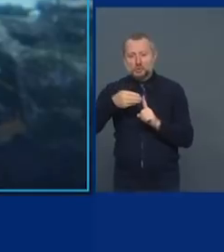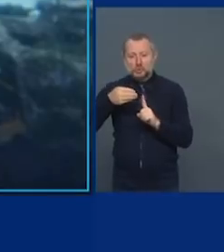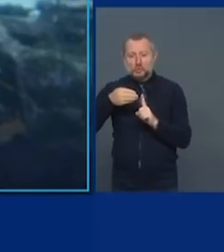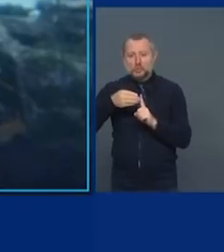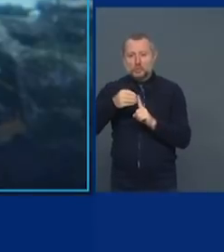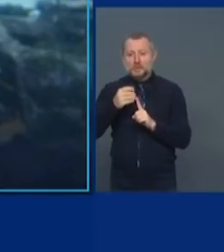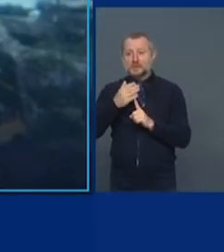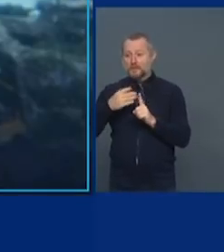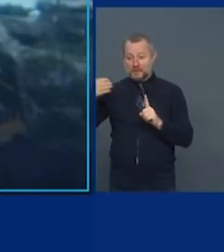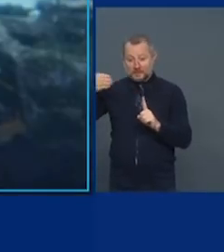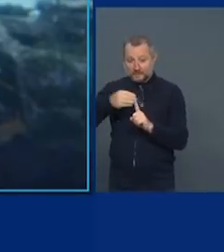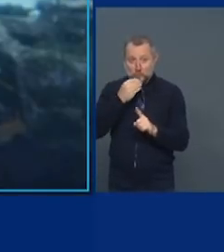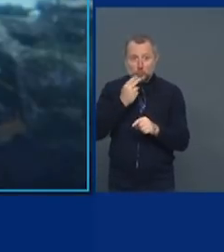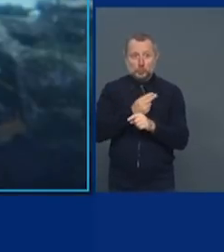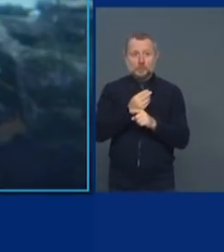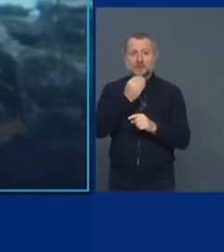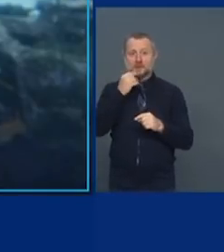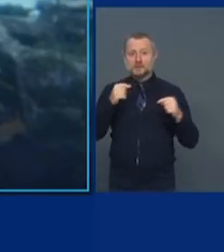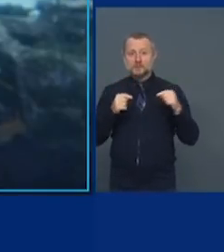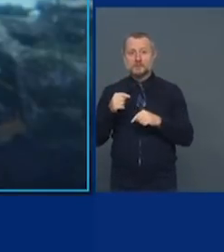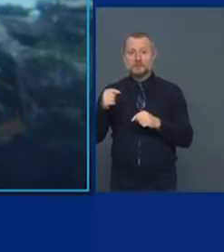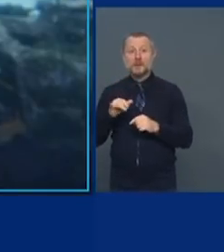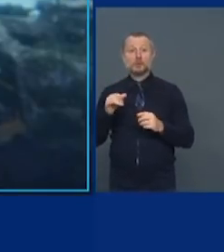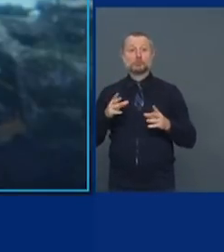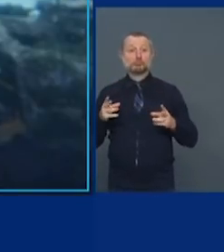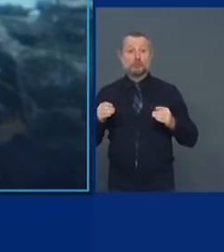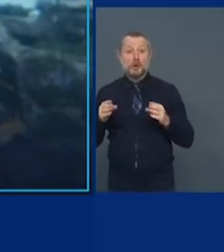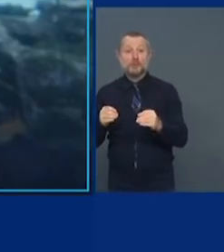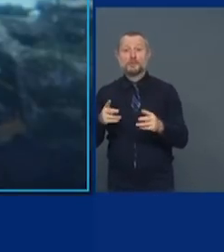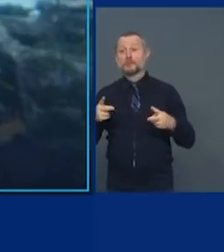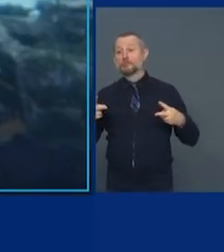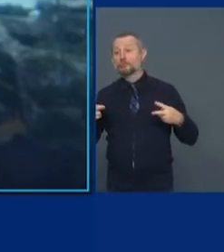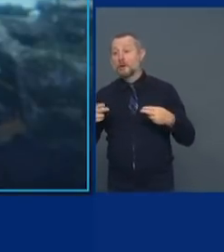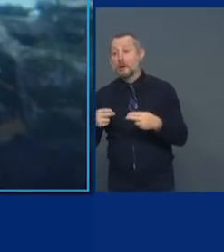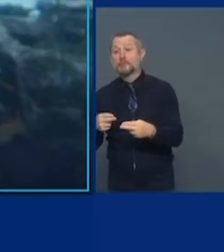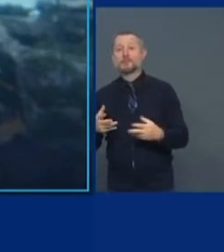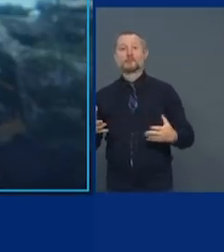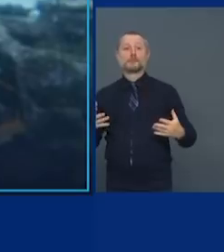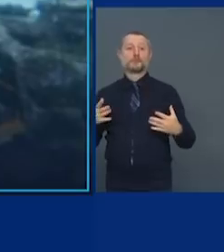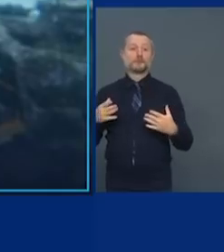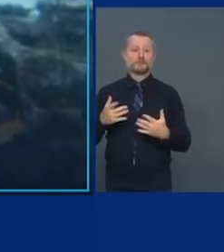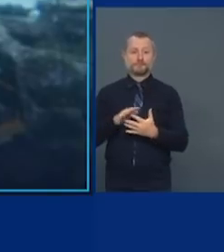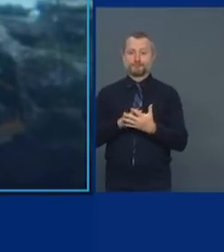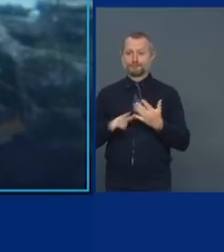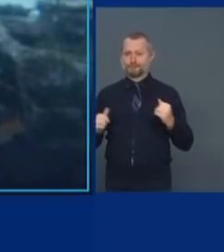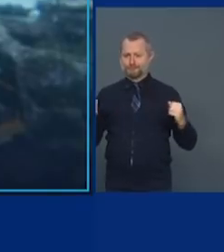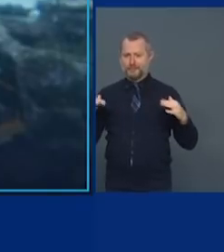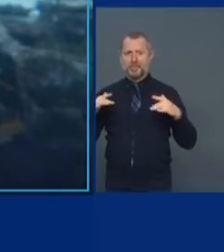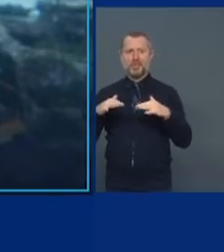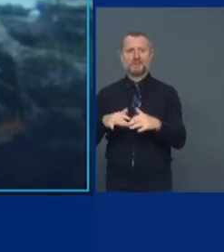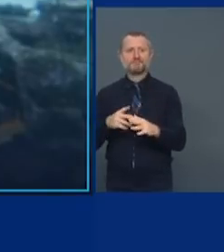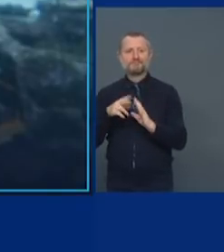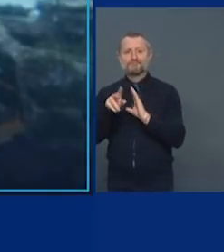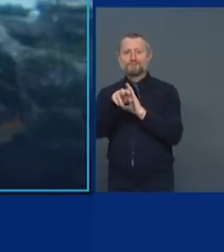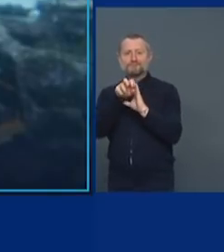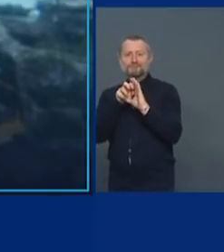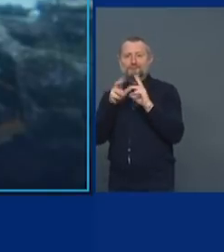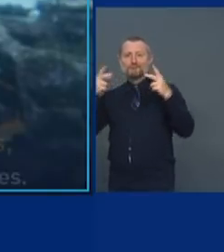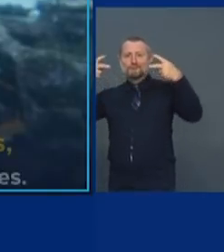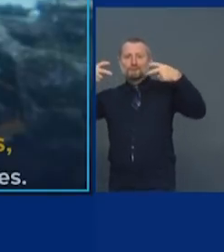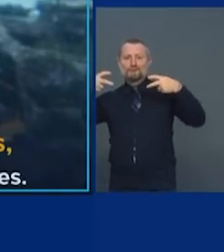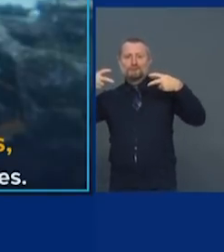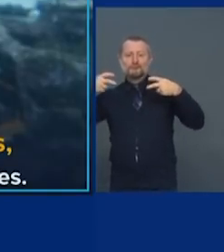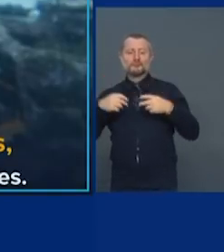the shellfish come, lobsters, crabs, other crustaceans. They begin to take hold and create that additional hard